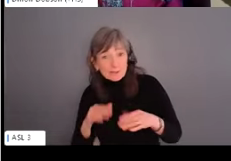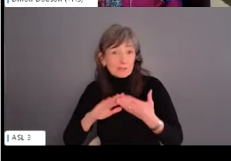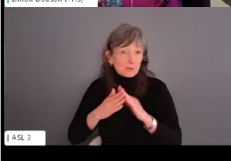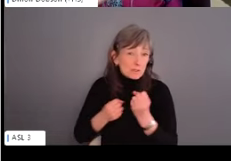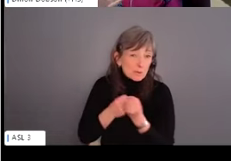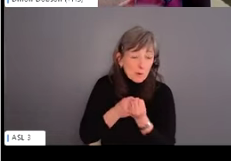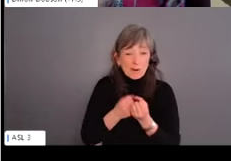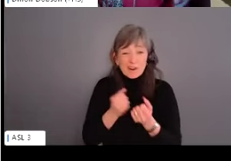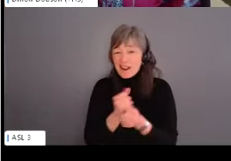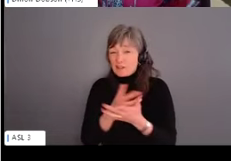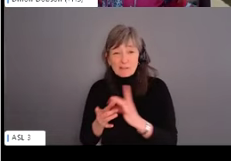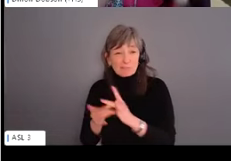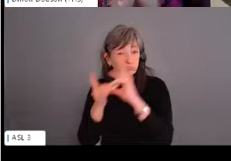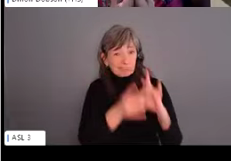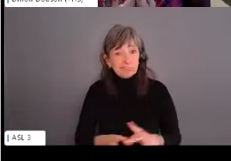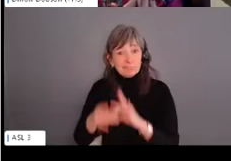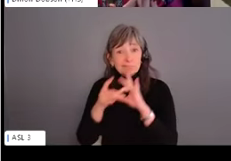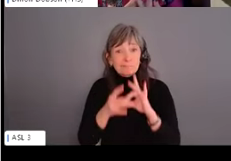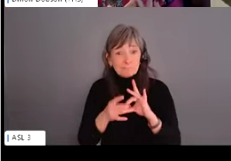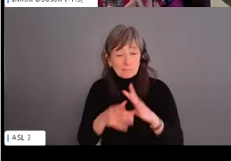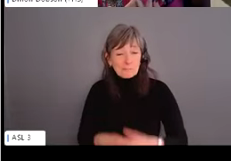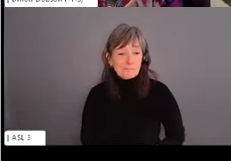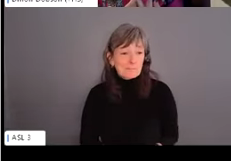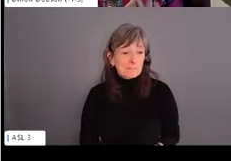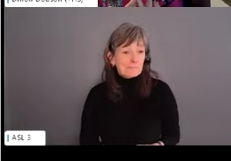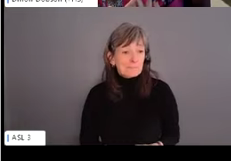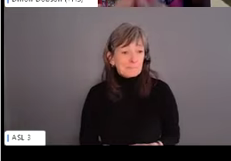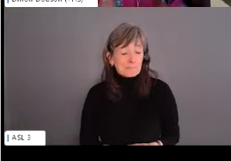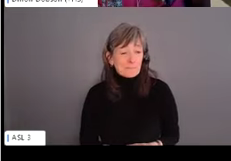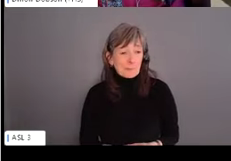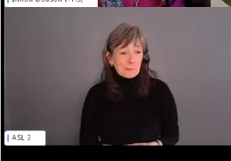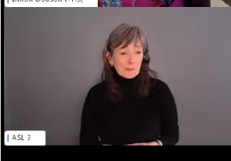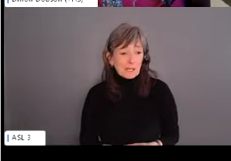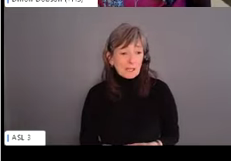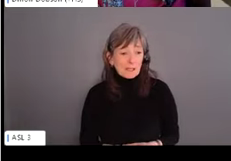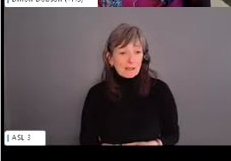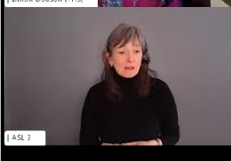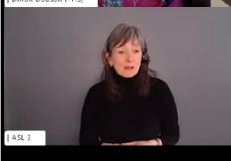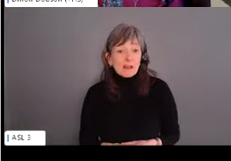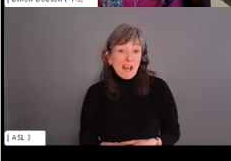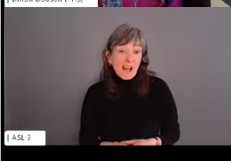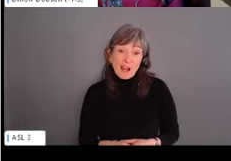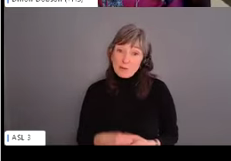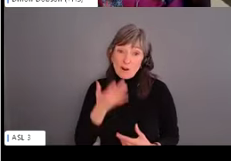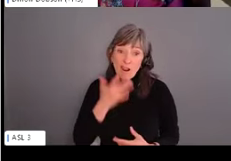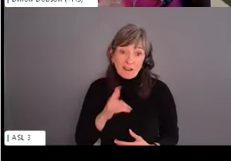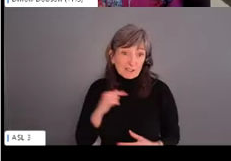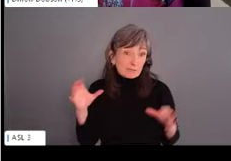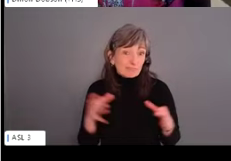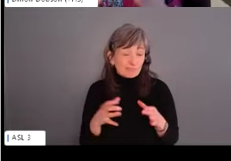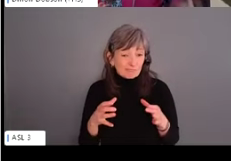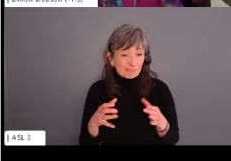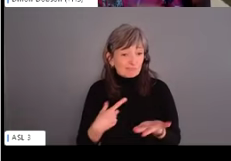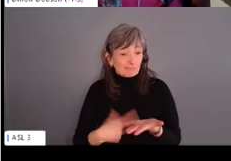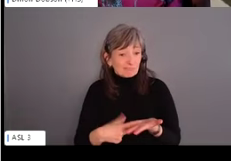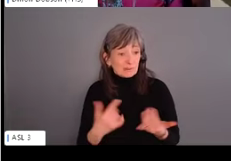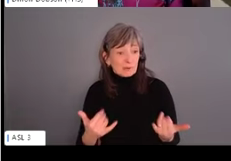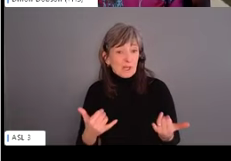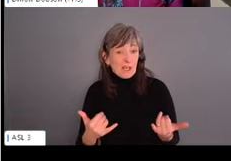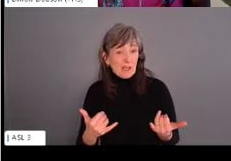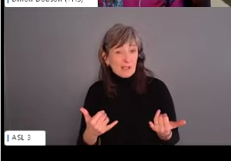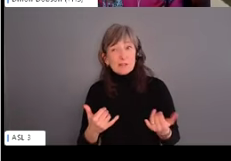the legal system. We all sort of are blessed to be able to come together. And so we're going to consider how we can work